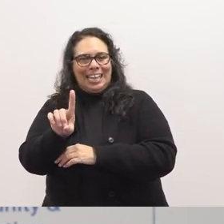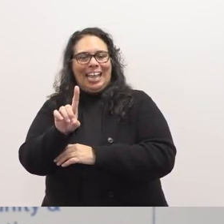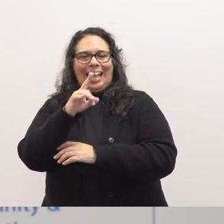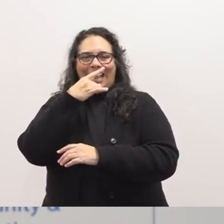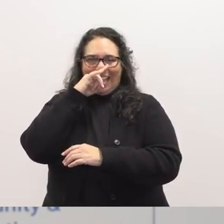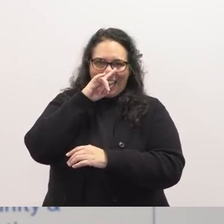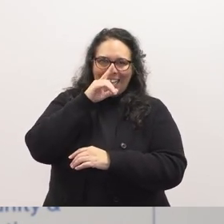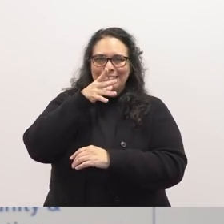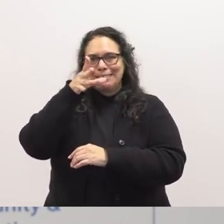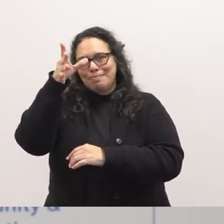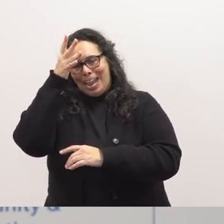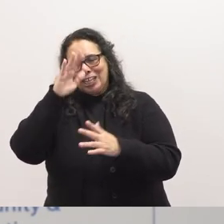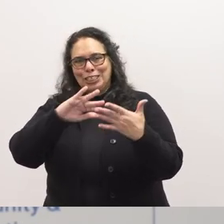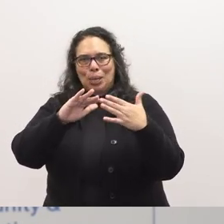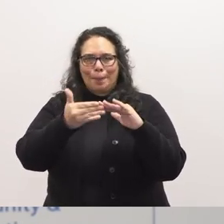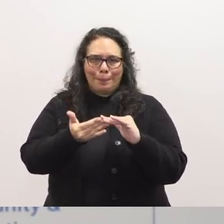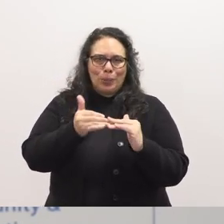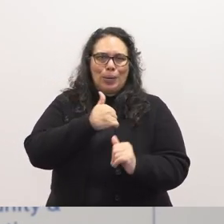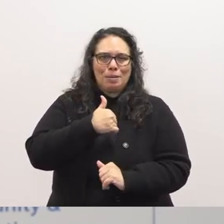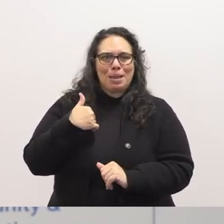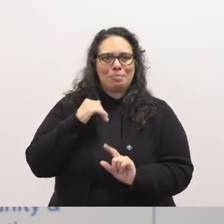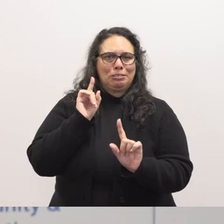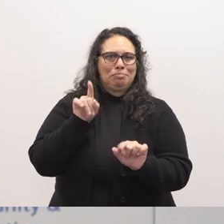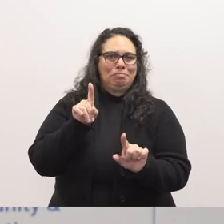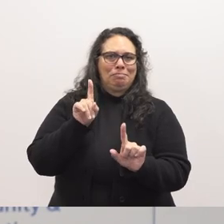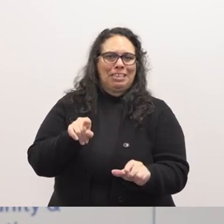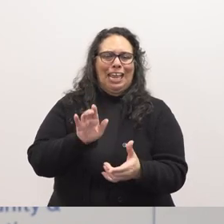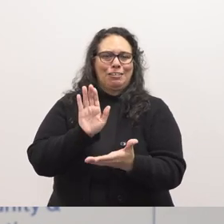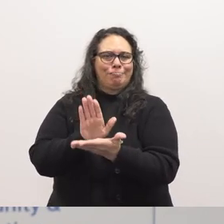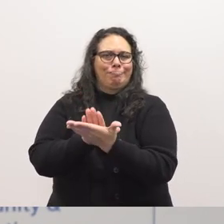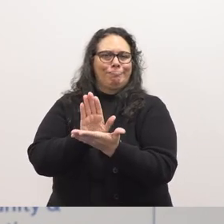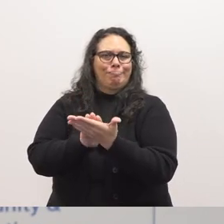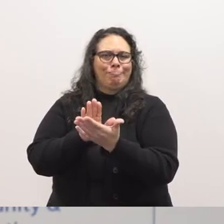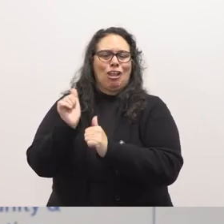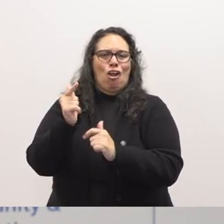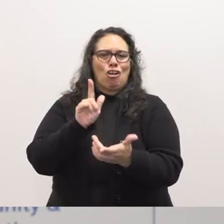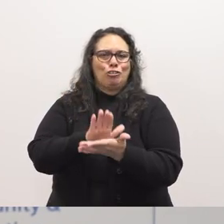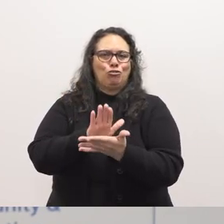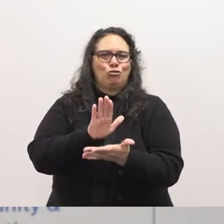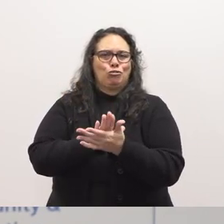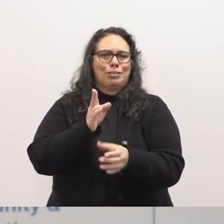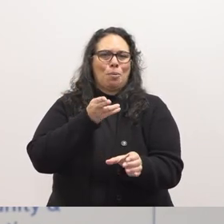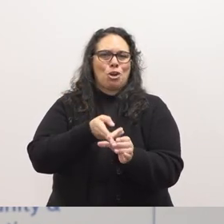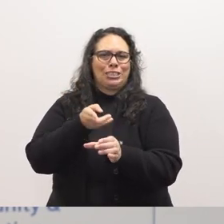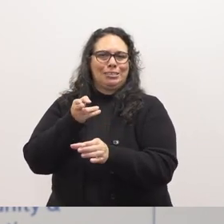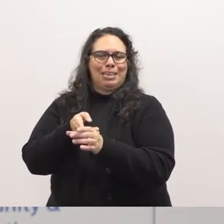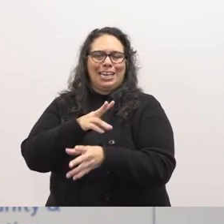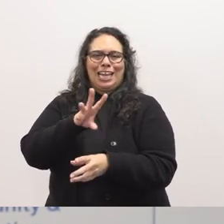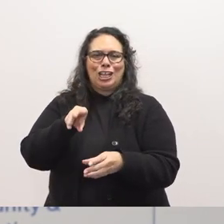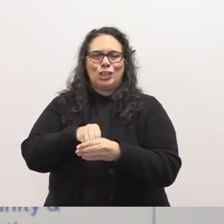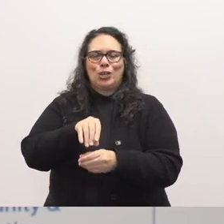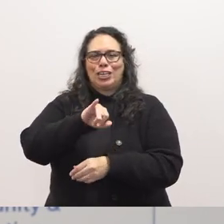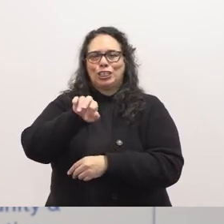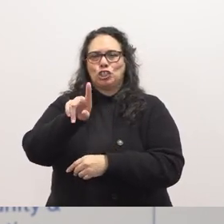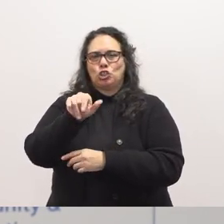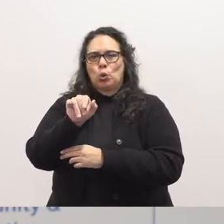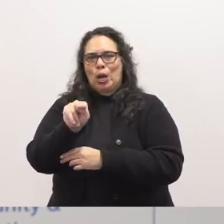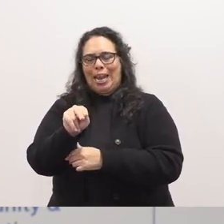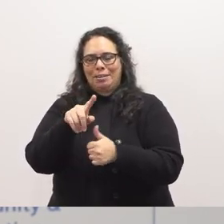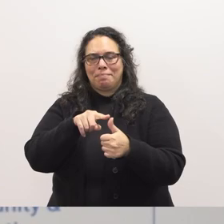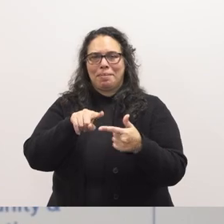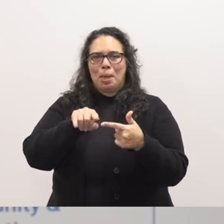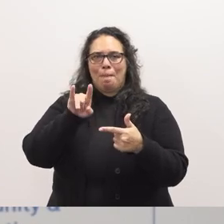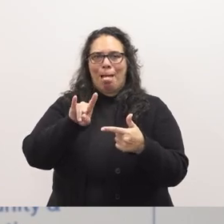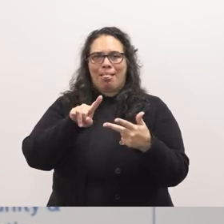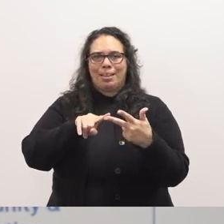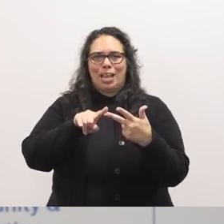community members were in attendance. And kudos to all the schools who participated, including Jordan, Polly,